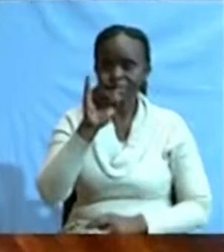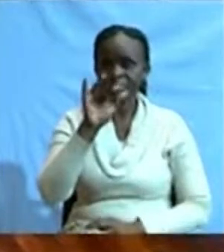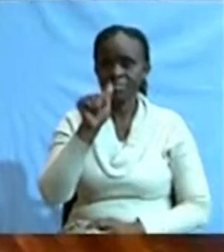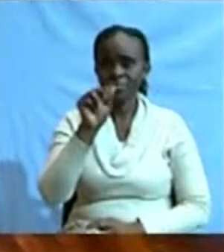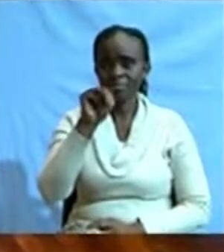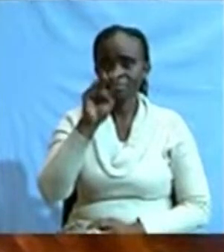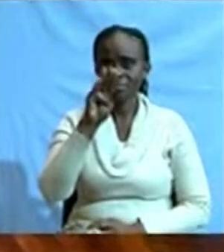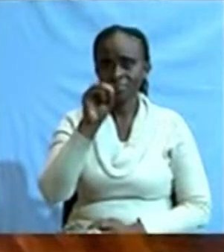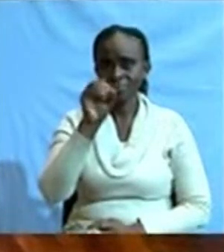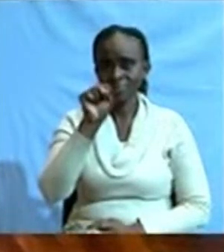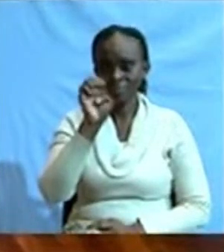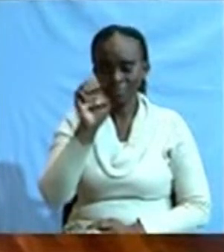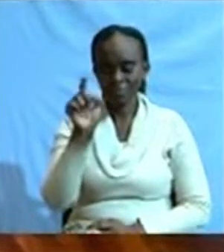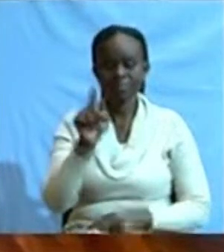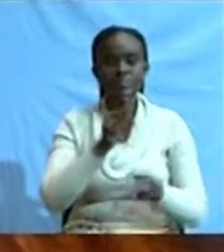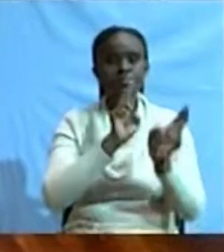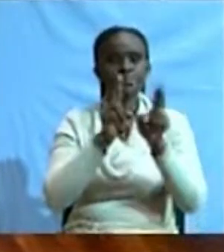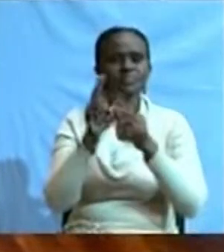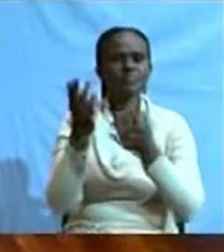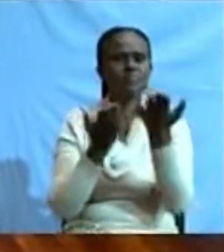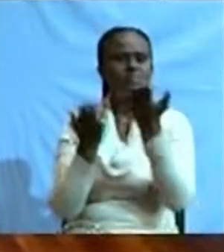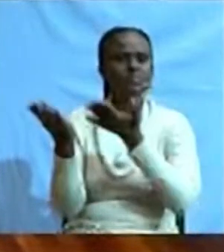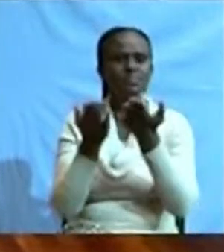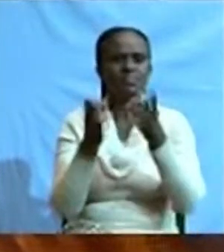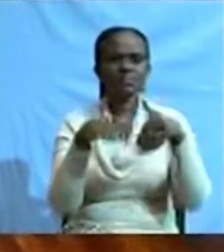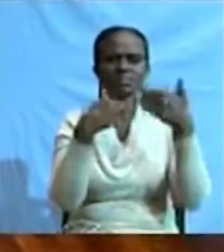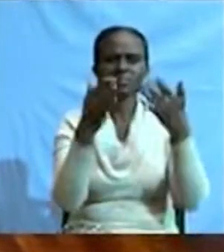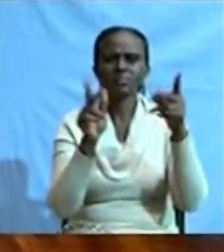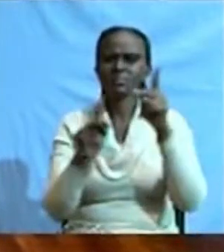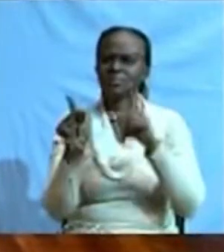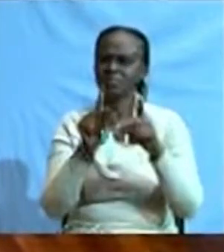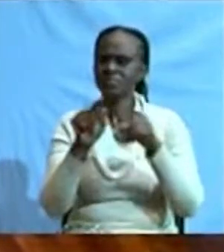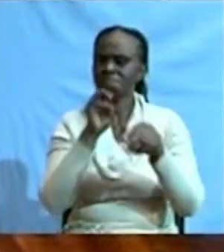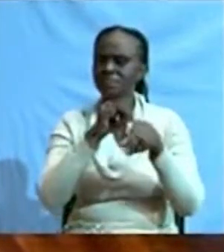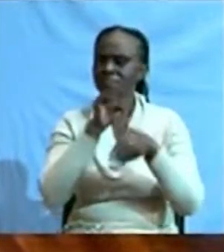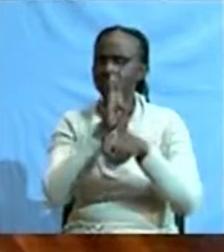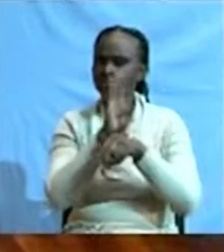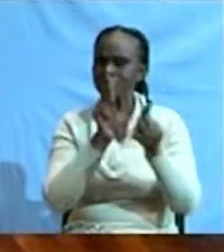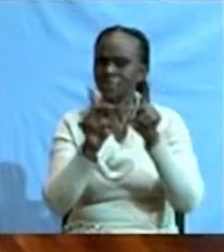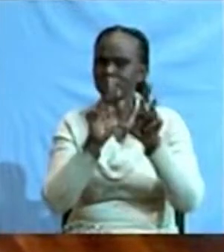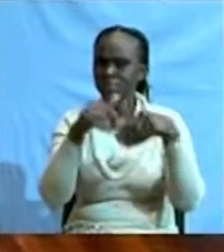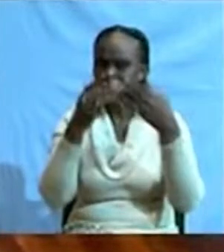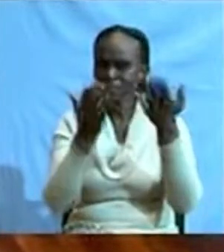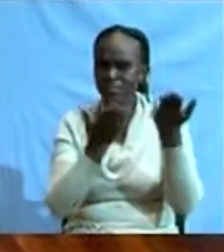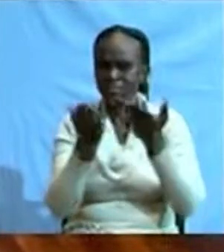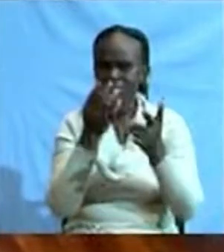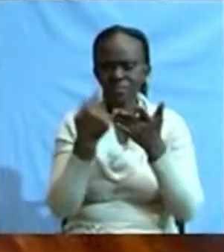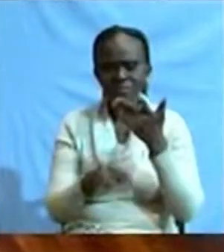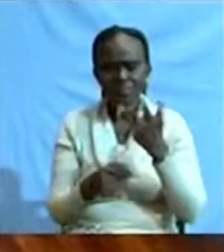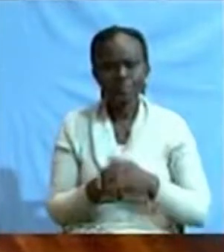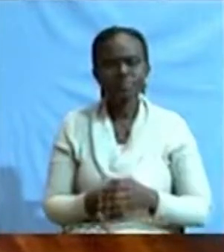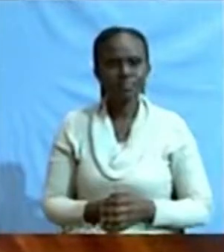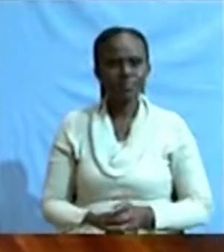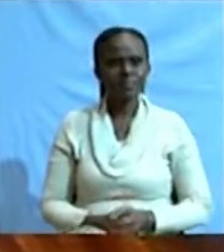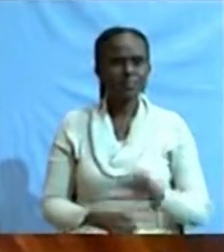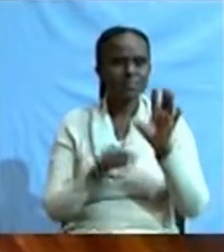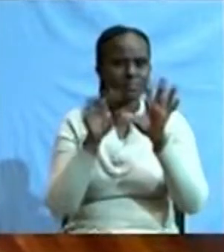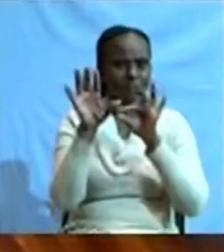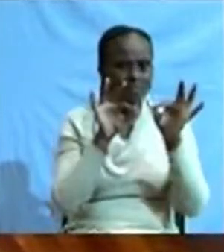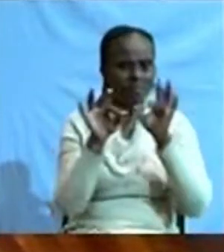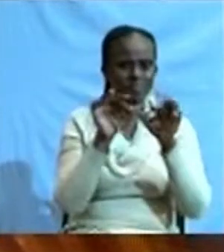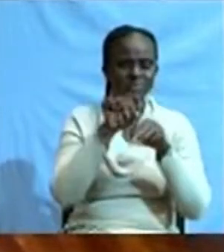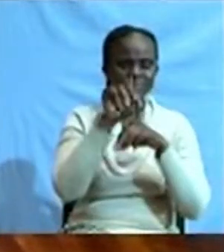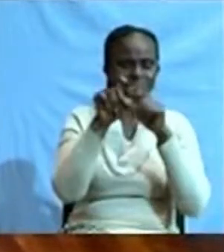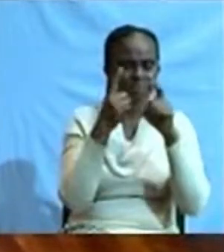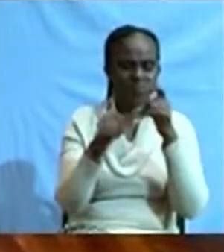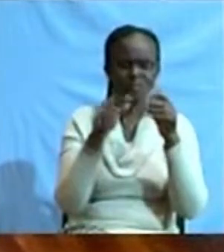may you first begin by answering what services are you offering to the Mbala people? Just pick those. The question